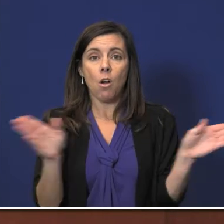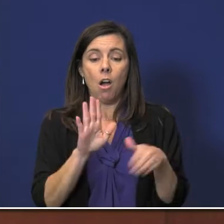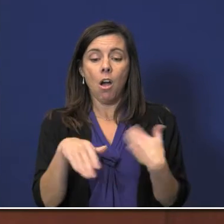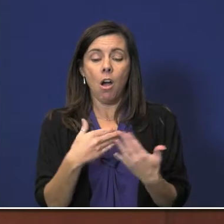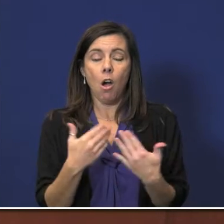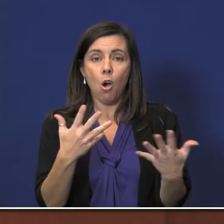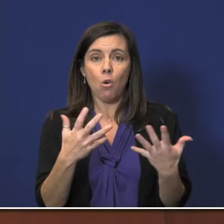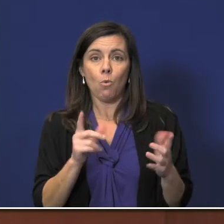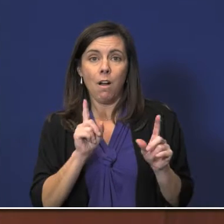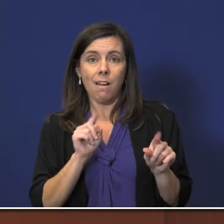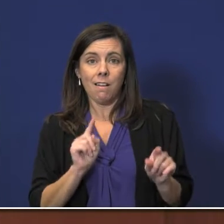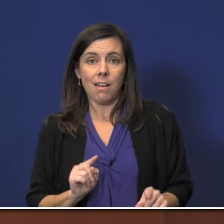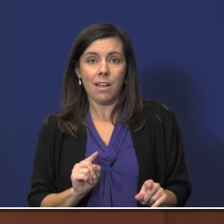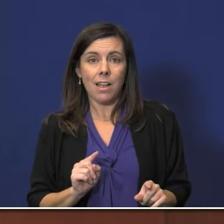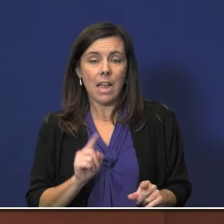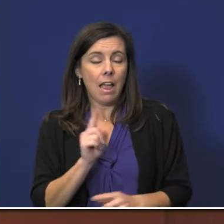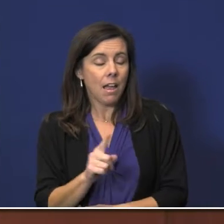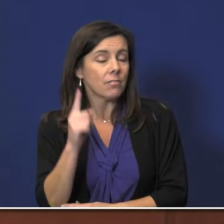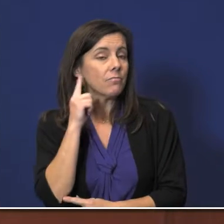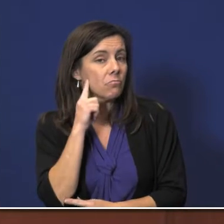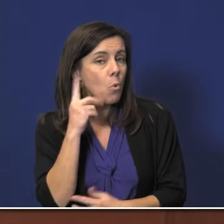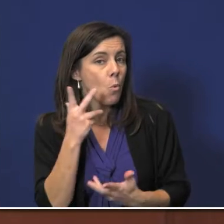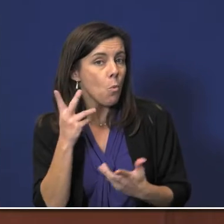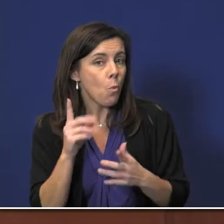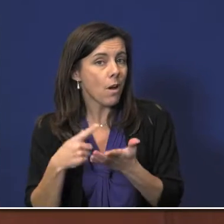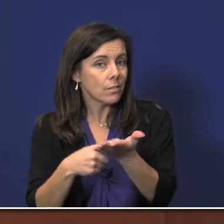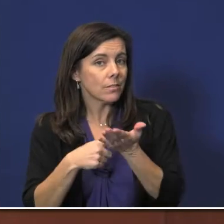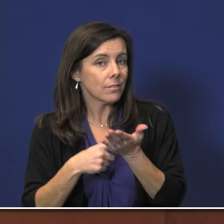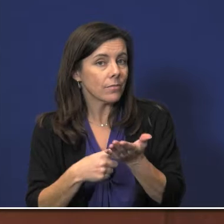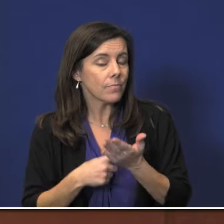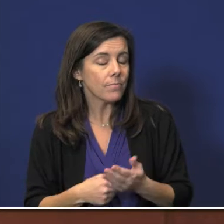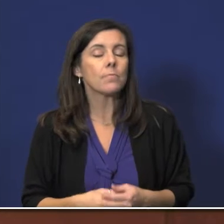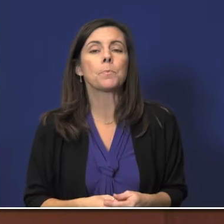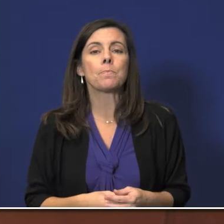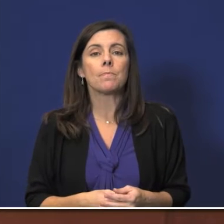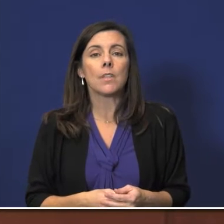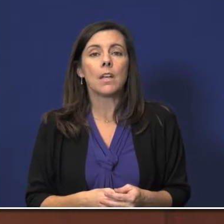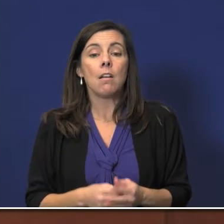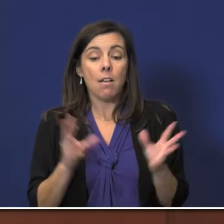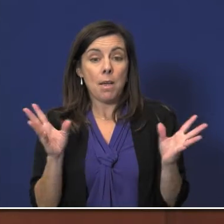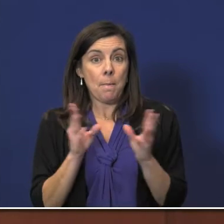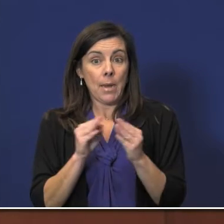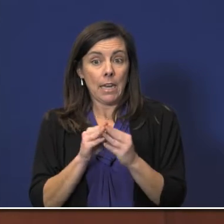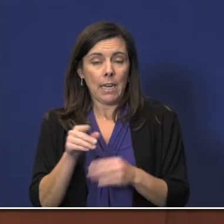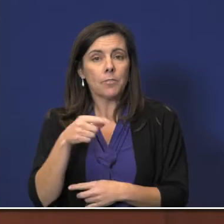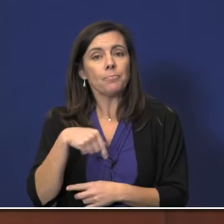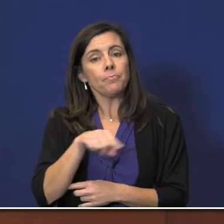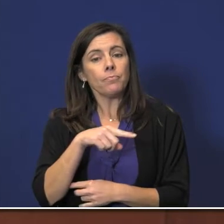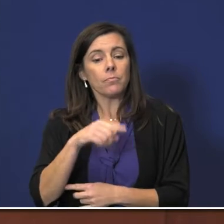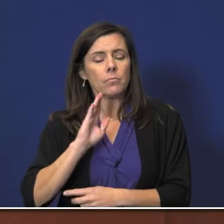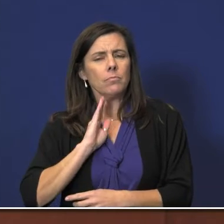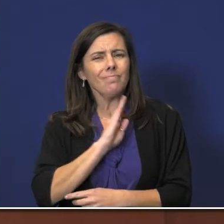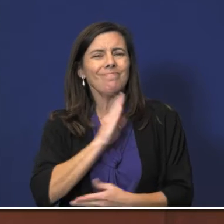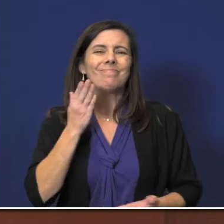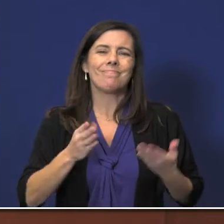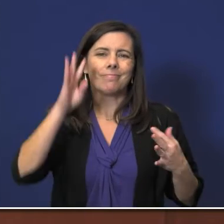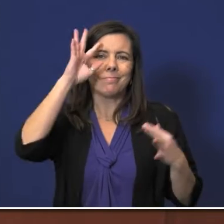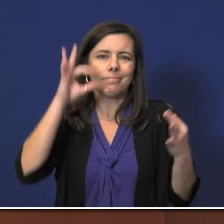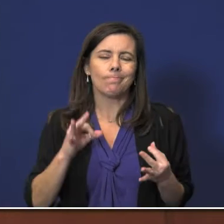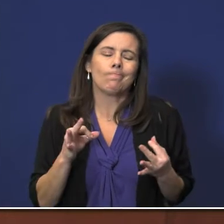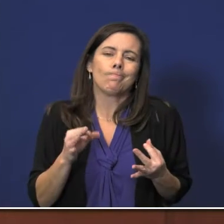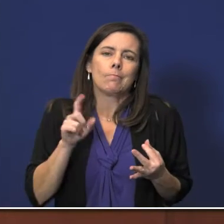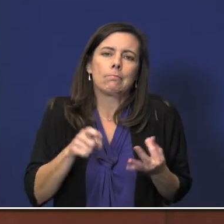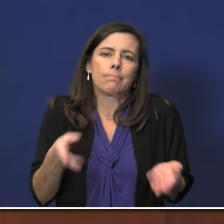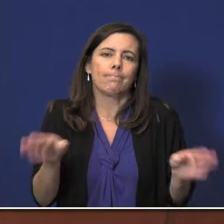attend and hear the matters discussed. During the course of the meeting, the board may determine that a closed session is